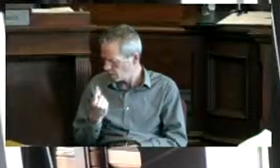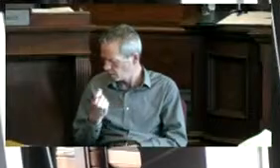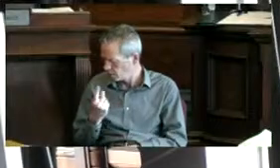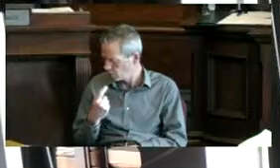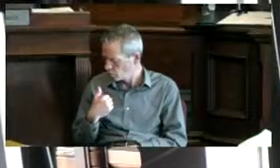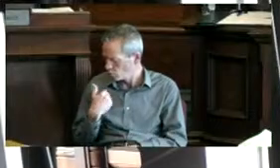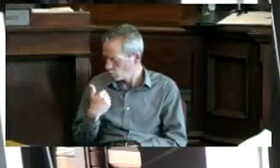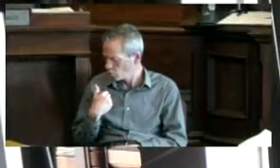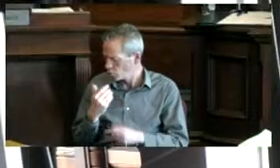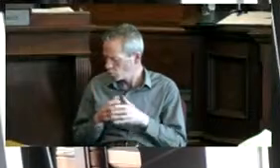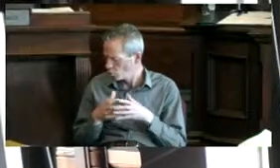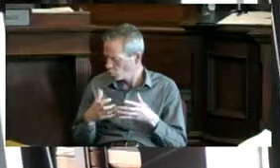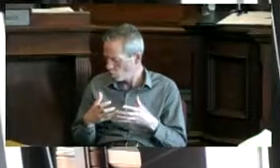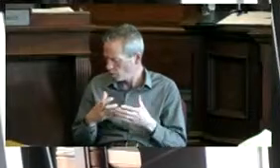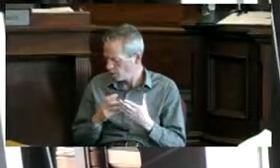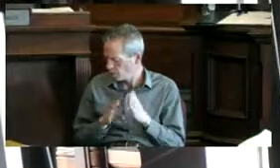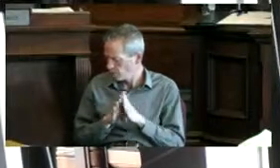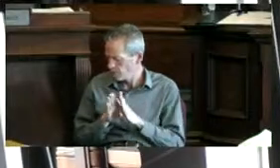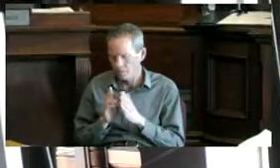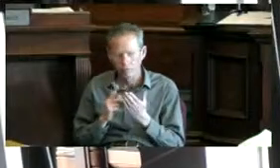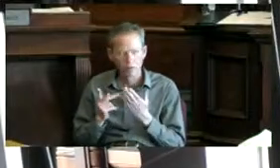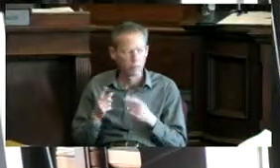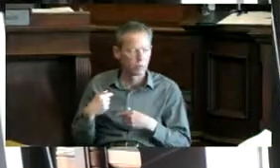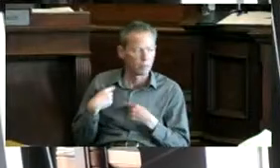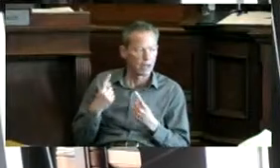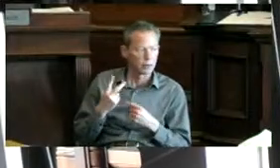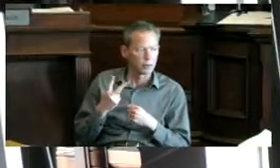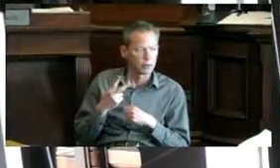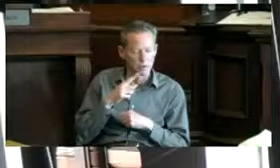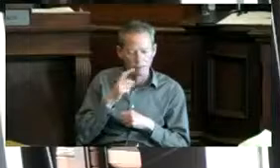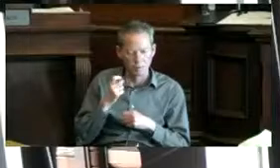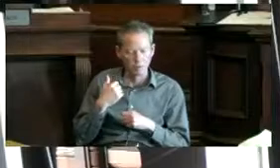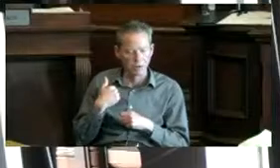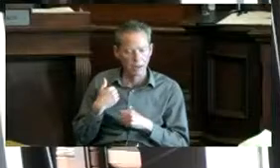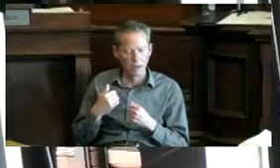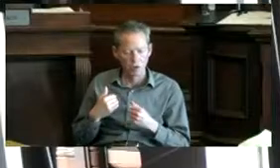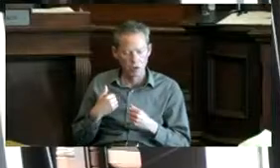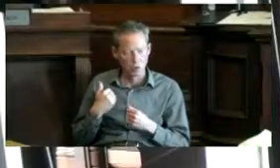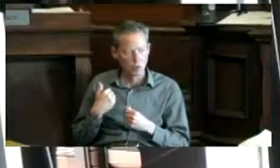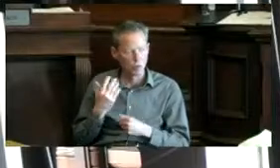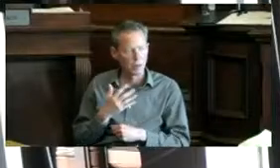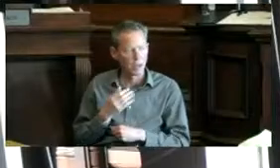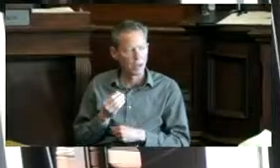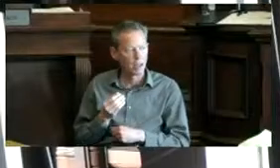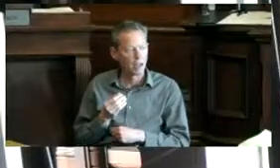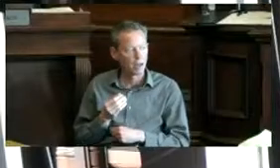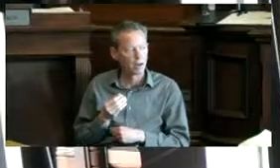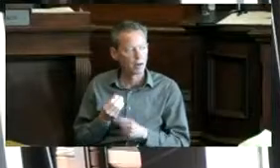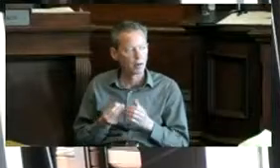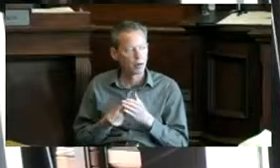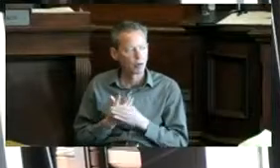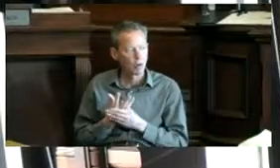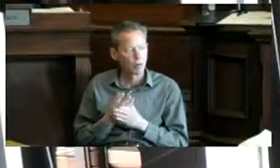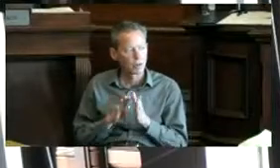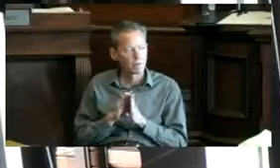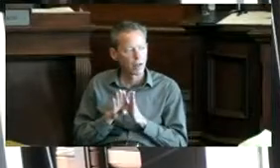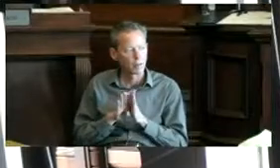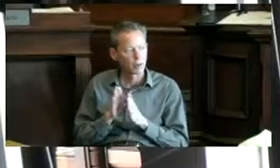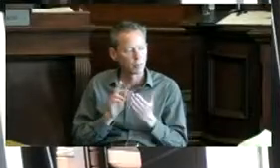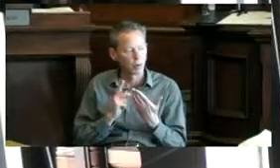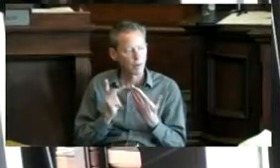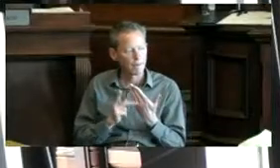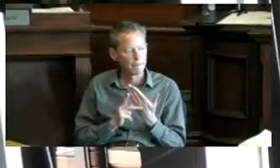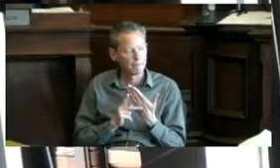Yeah, 111. Oh, I'm sorry. So for the past two summers, we have held a youth and growth development